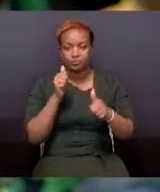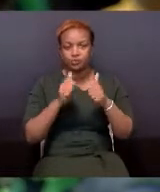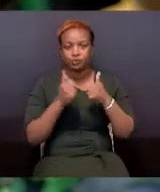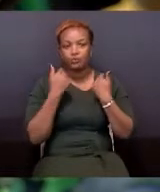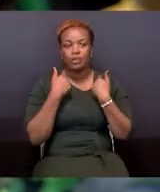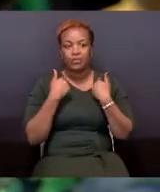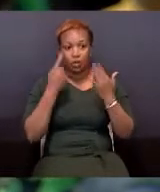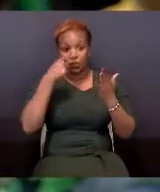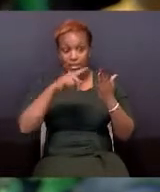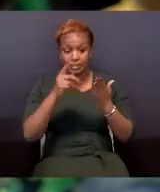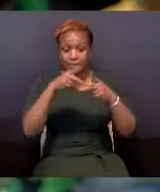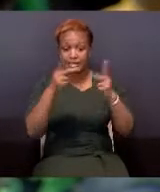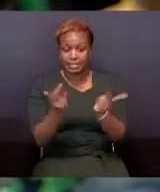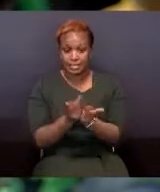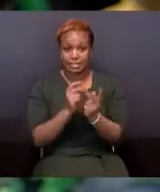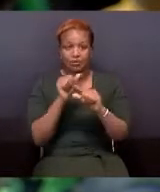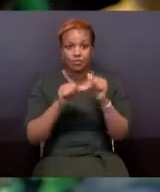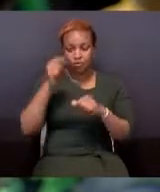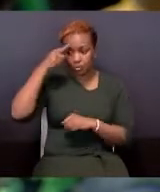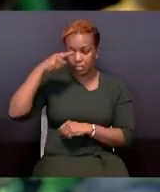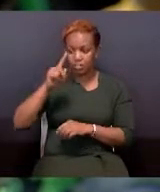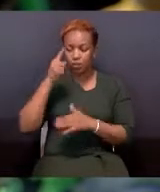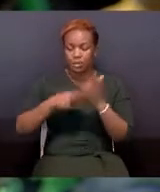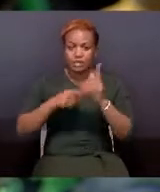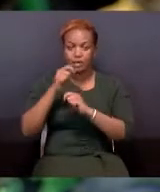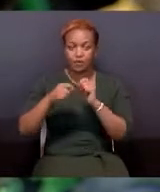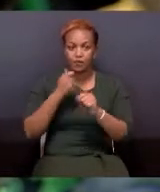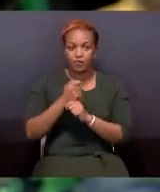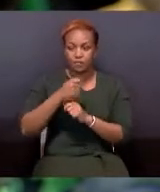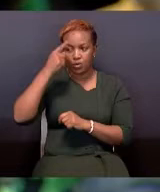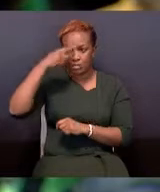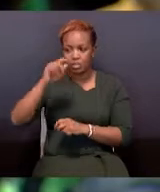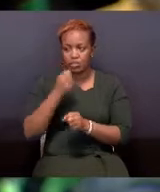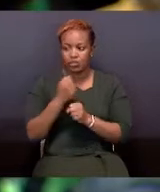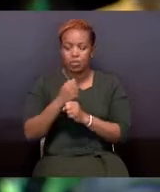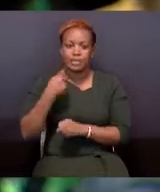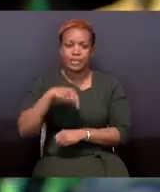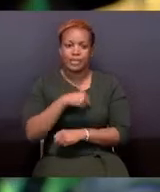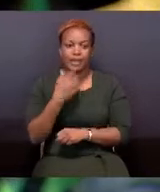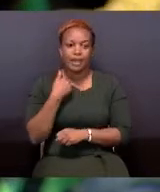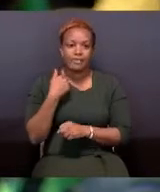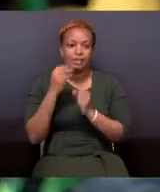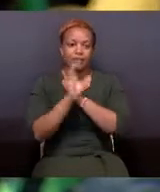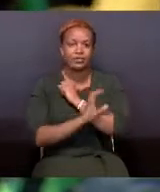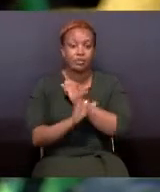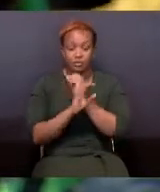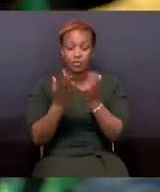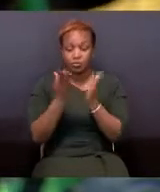place. It is about policies. What kind of policies do we have in our countries? And